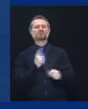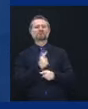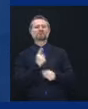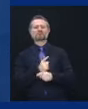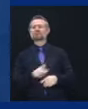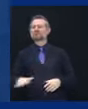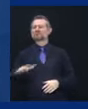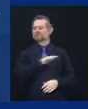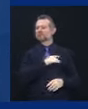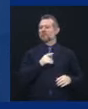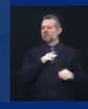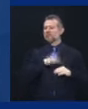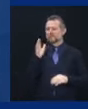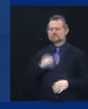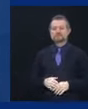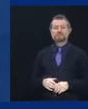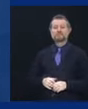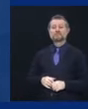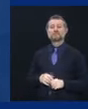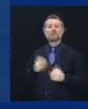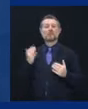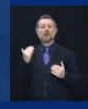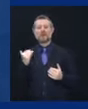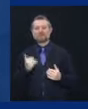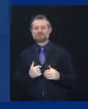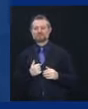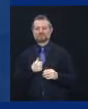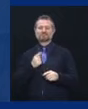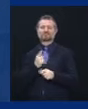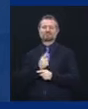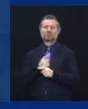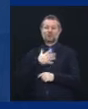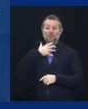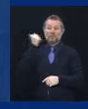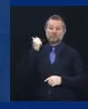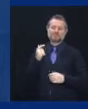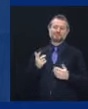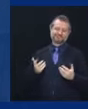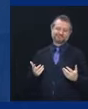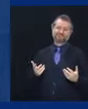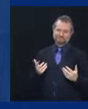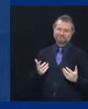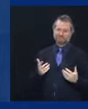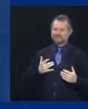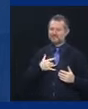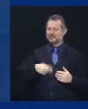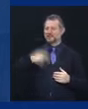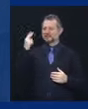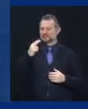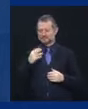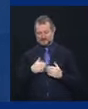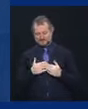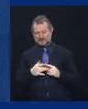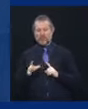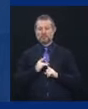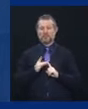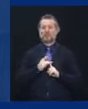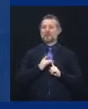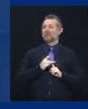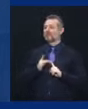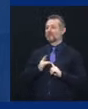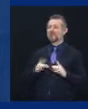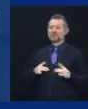who are 65-plus. Why? Because older people are more susceptible to COVID. Those are the three categories that are